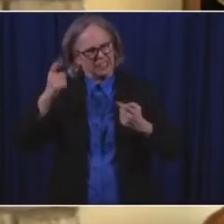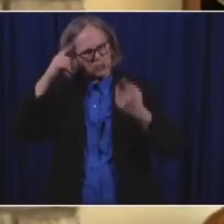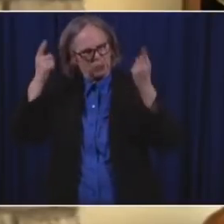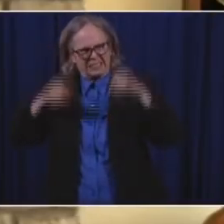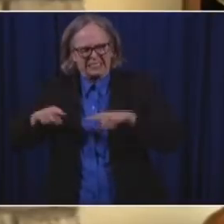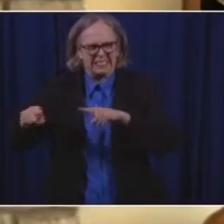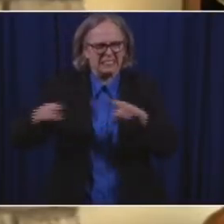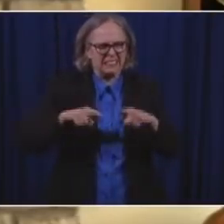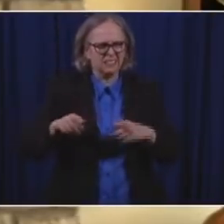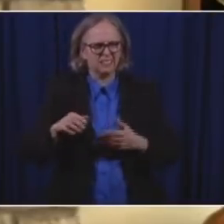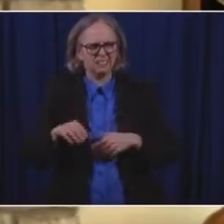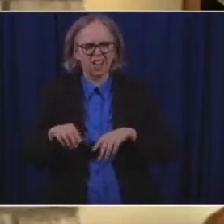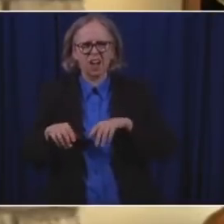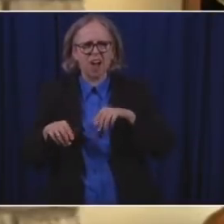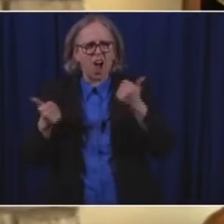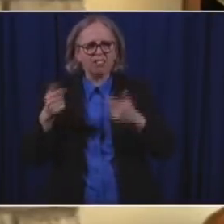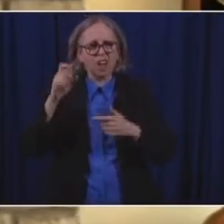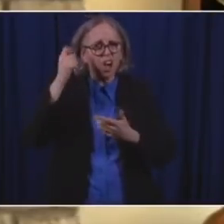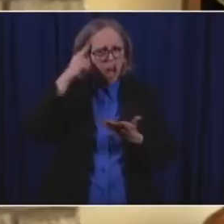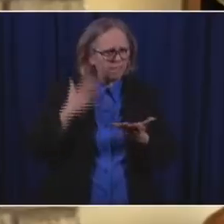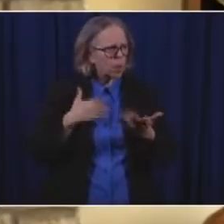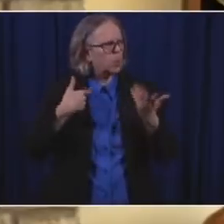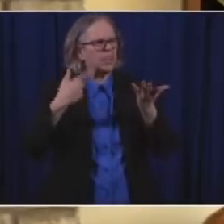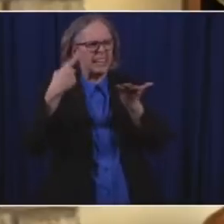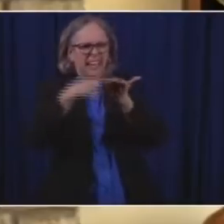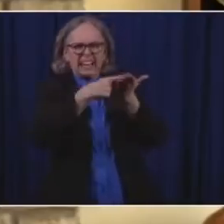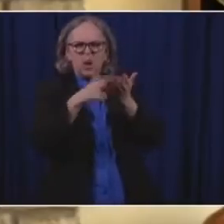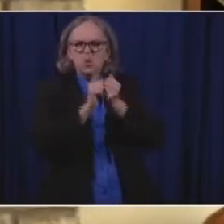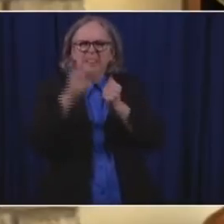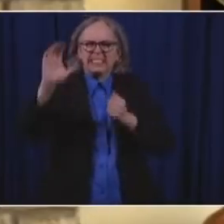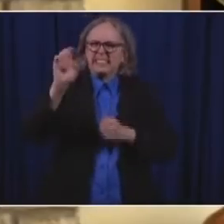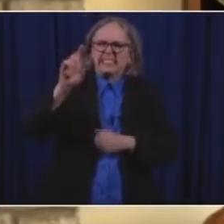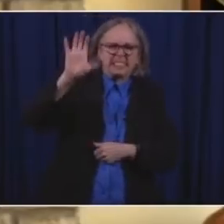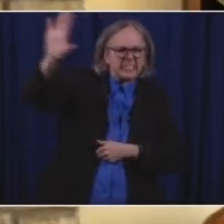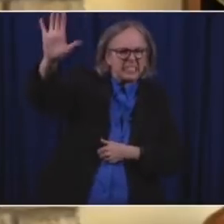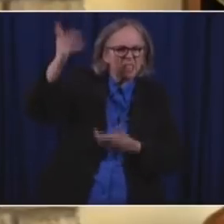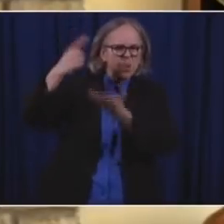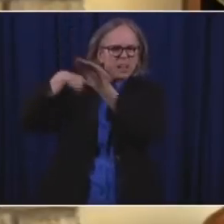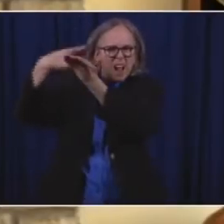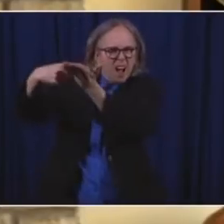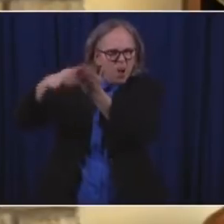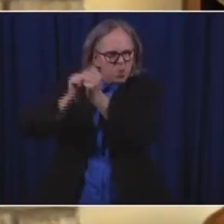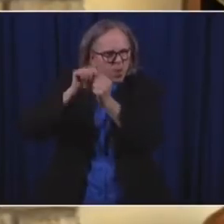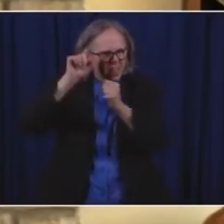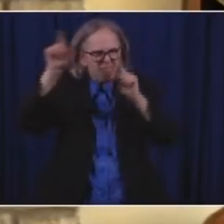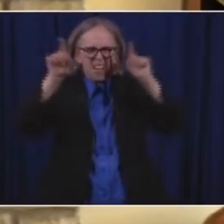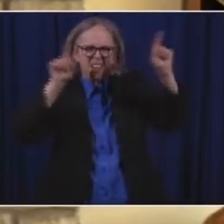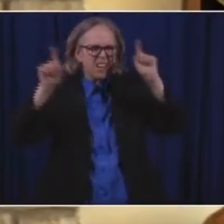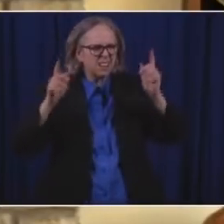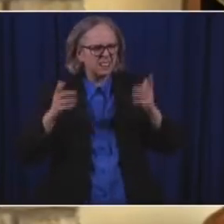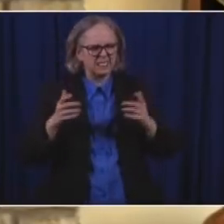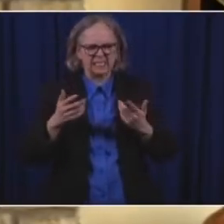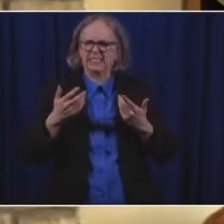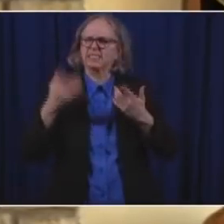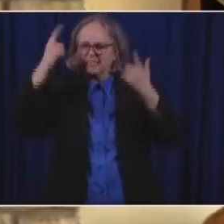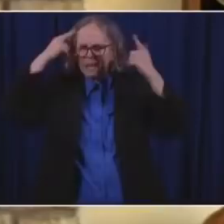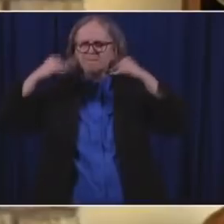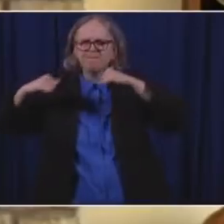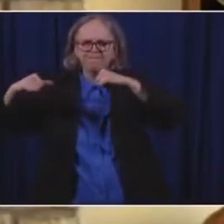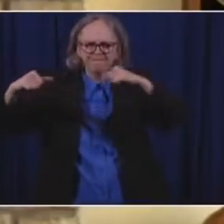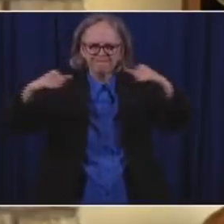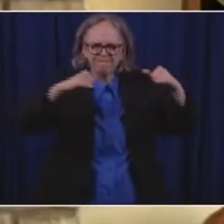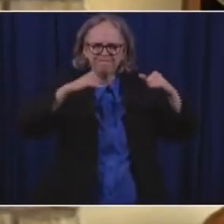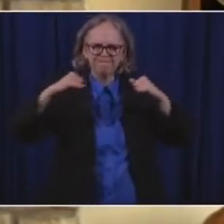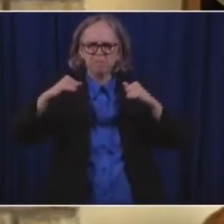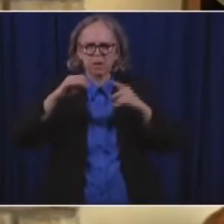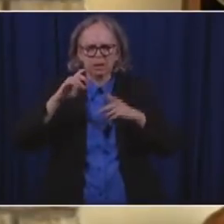governors. We've seen what the CDC has done. They've been they've been consistent really in different phases of looking at this as far